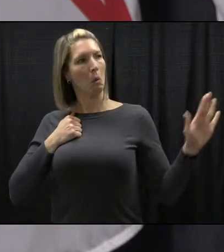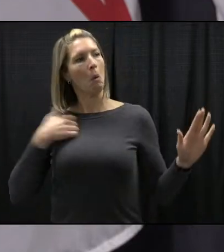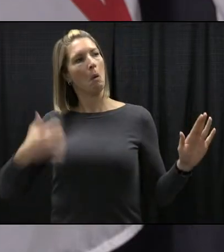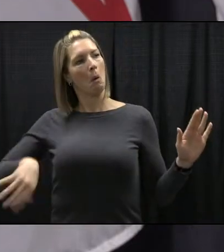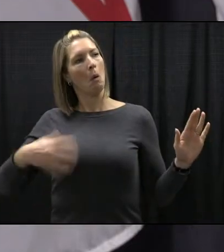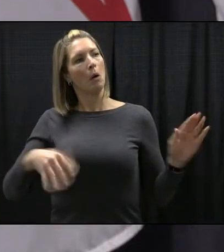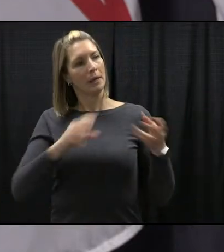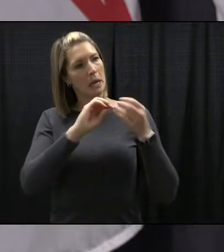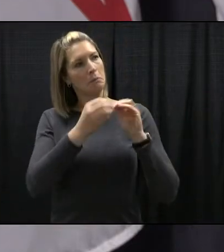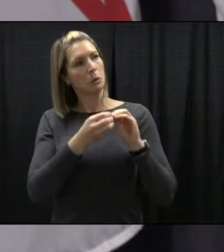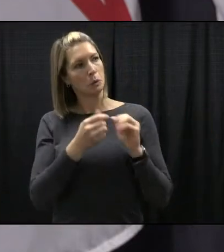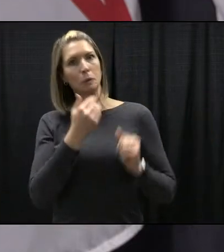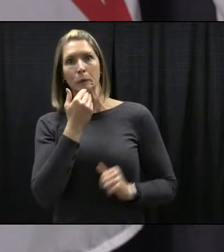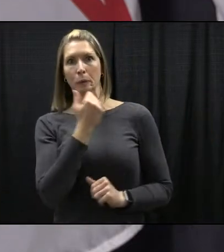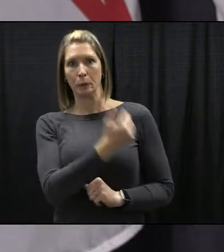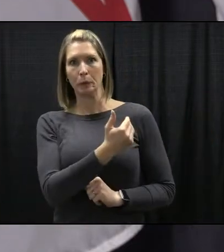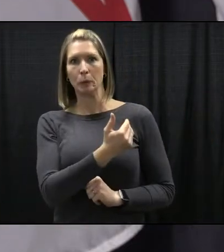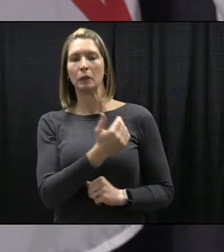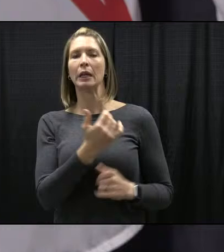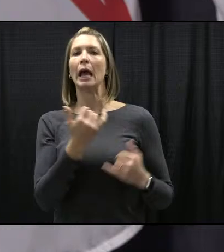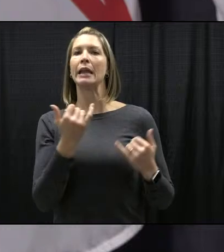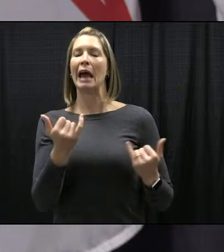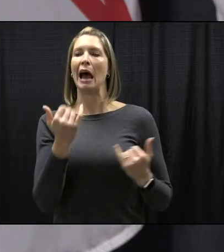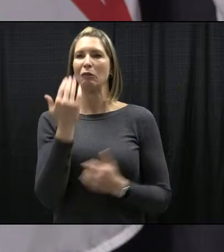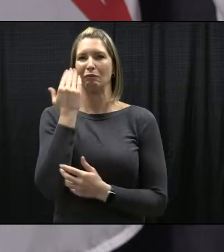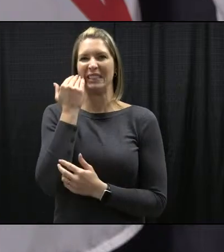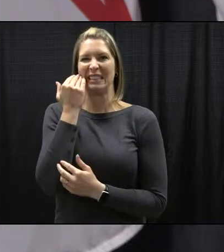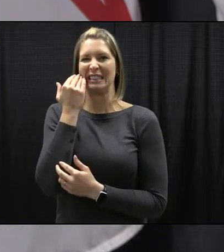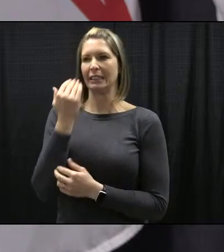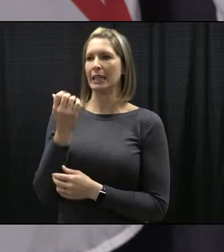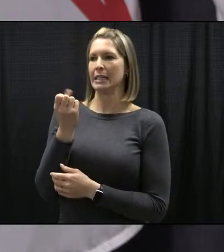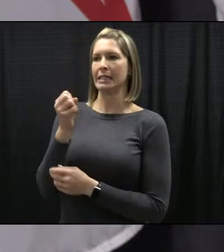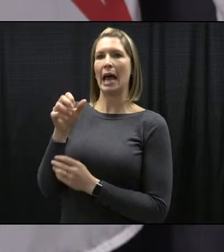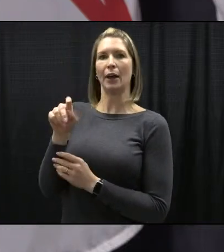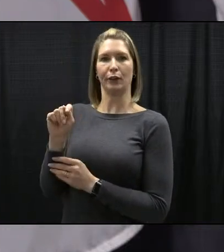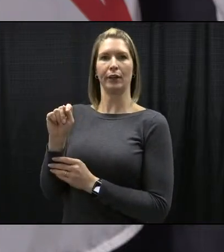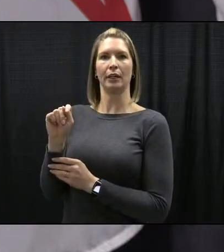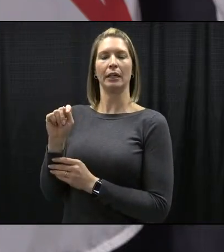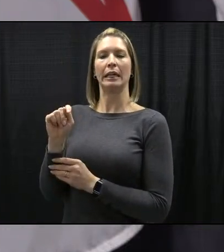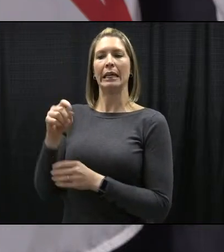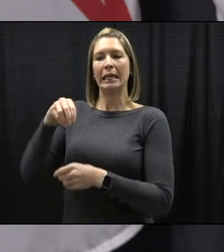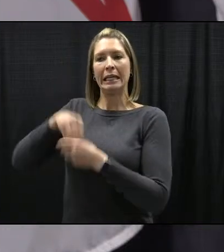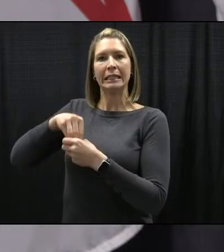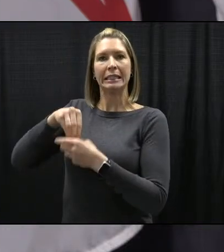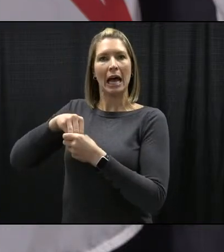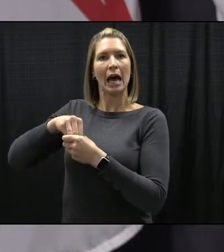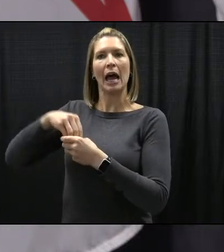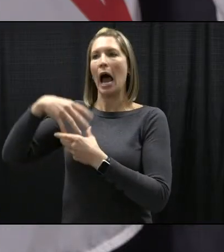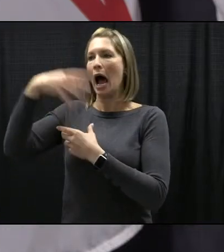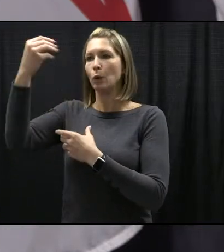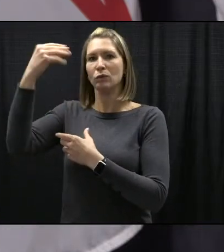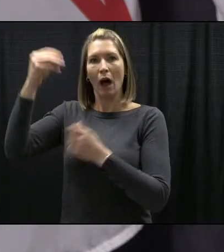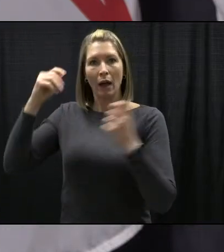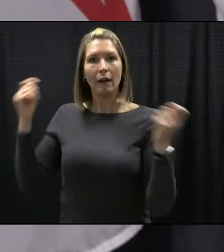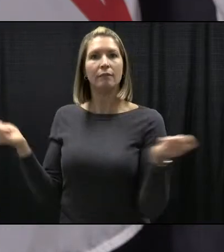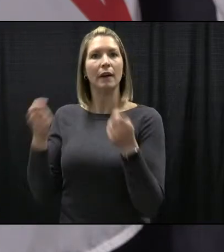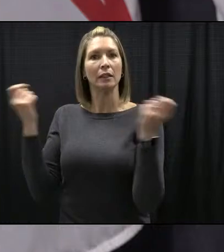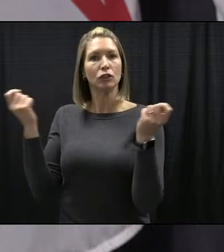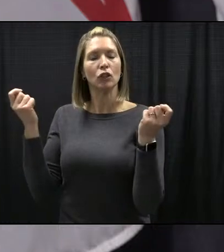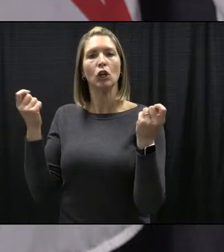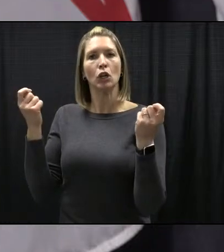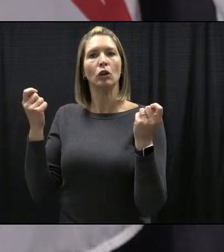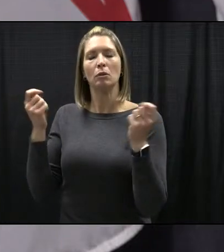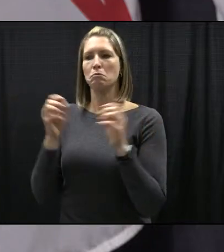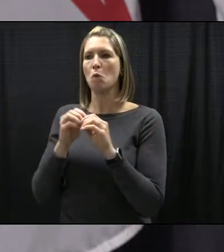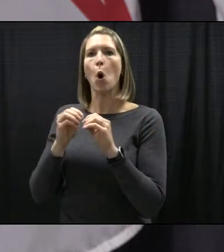easing restrictions. Effective this past Saturday, we increased capacity limits for indoor and outdoor formal gatherings where proof